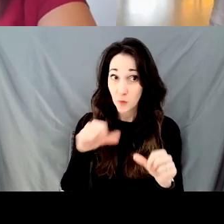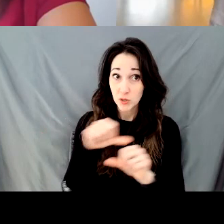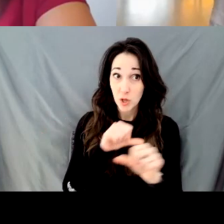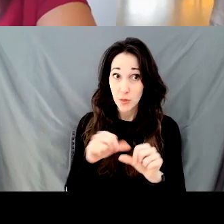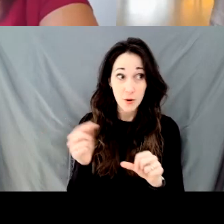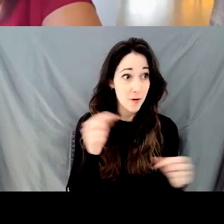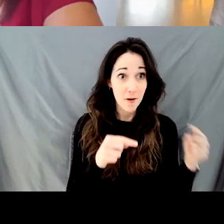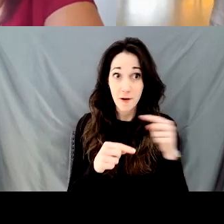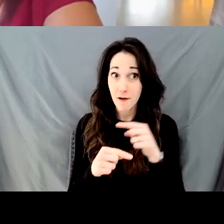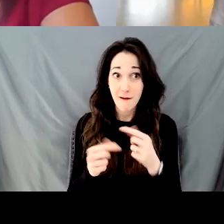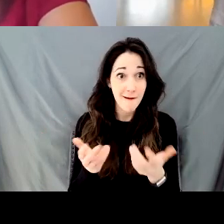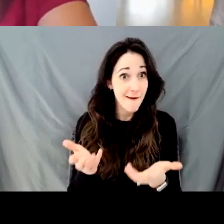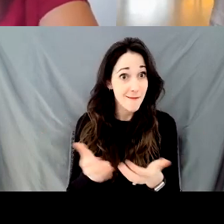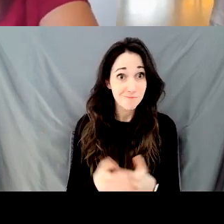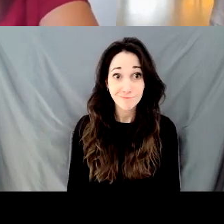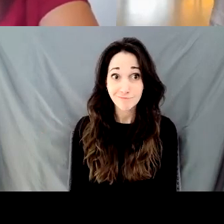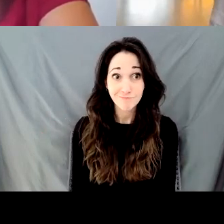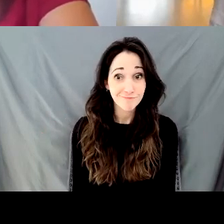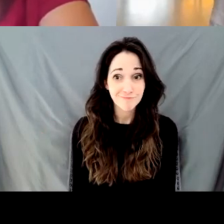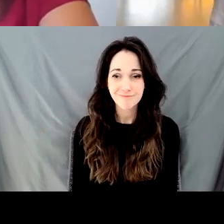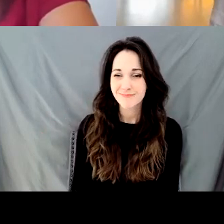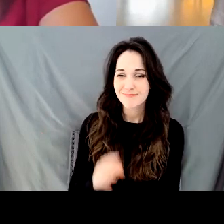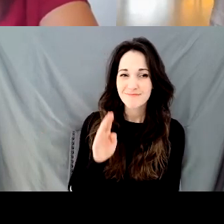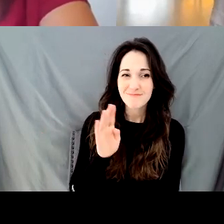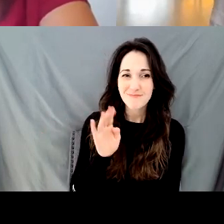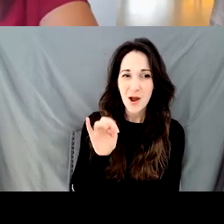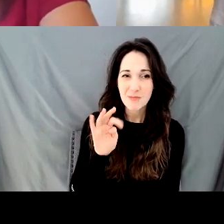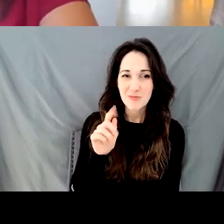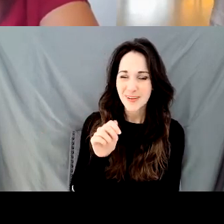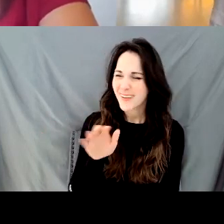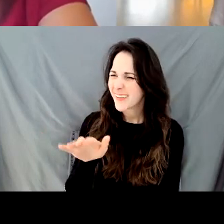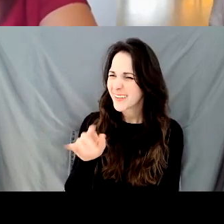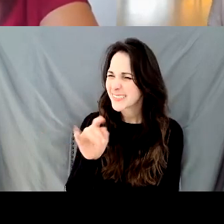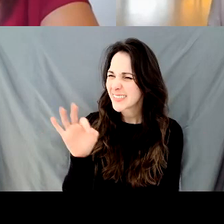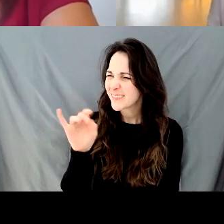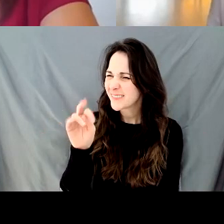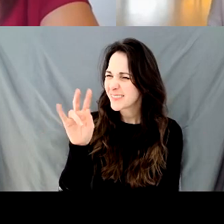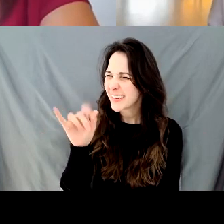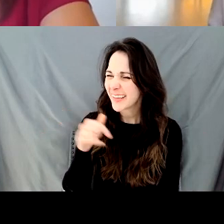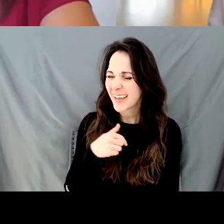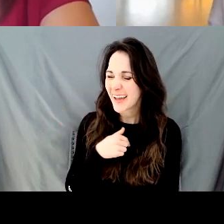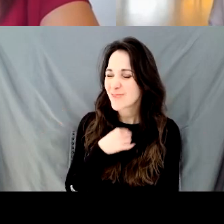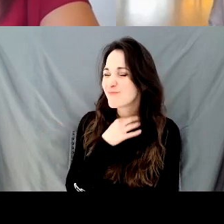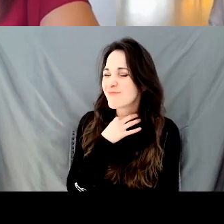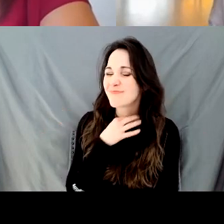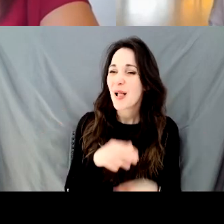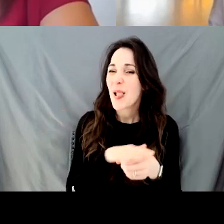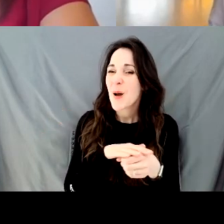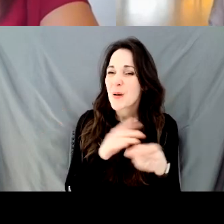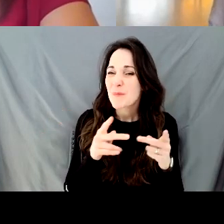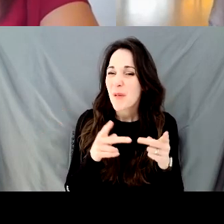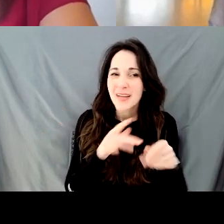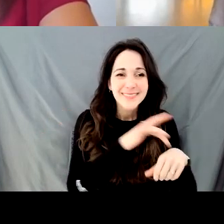Yeah, Tiffany, what are like some good local places I should visit? Like Puerto